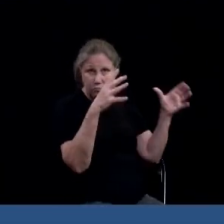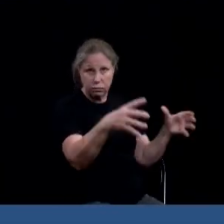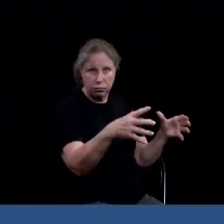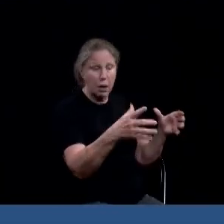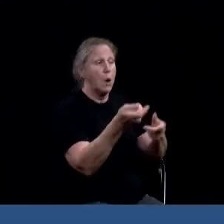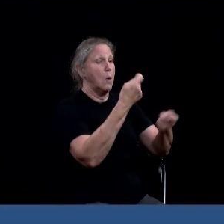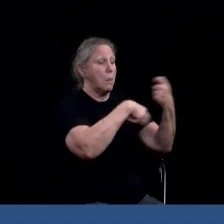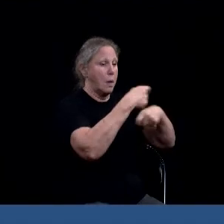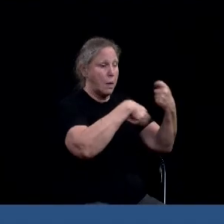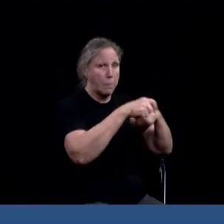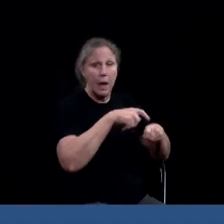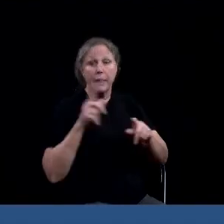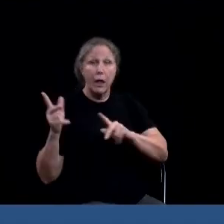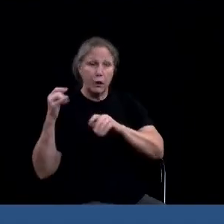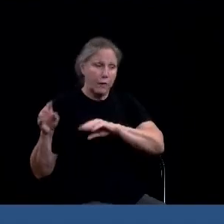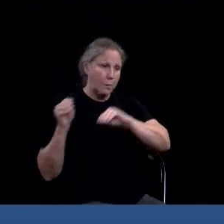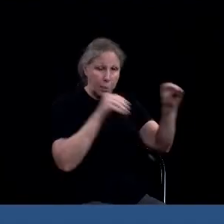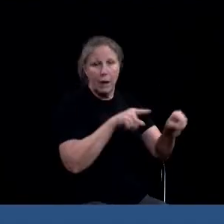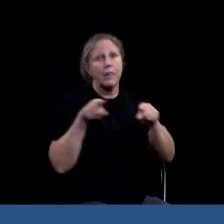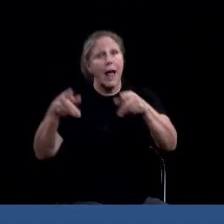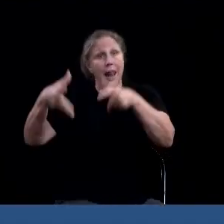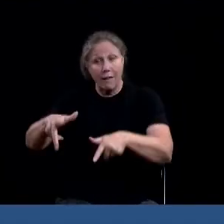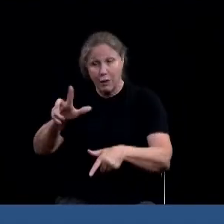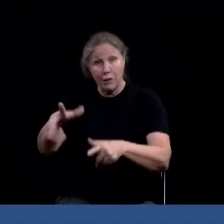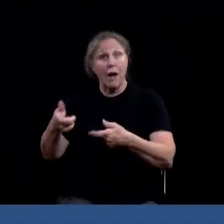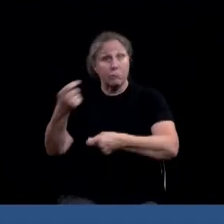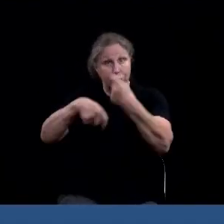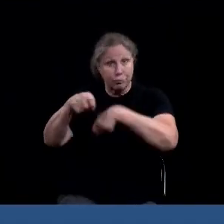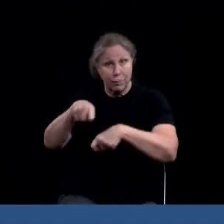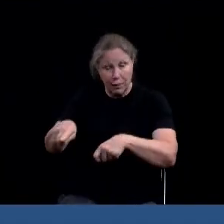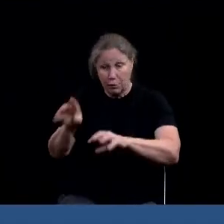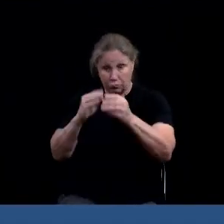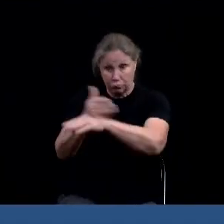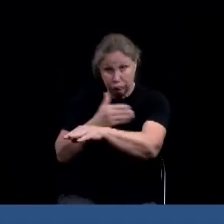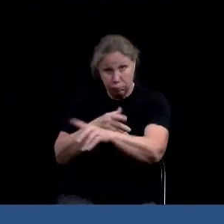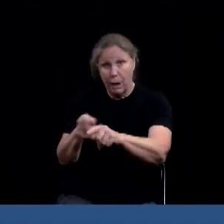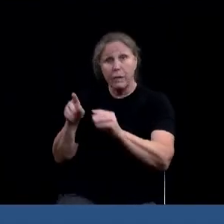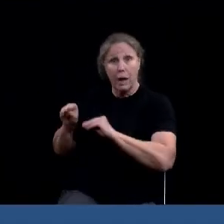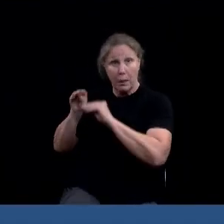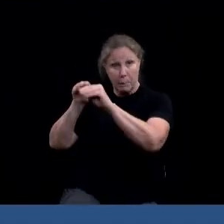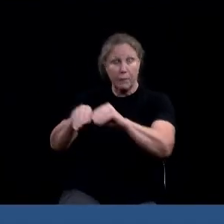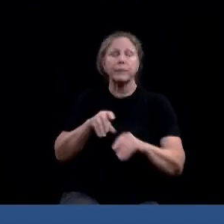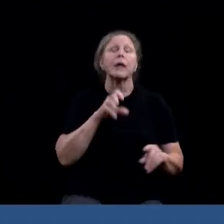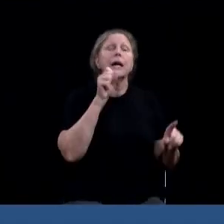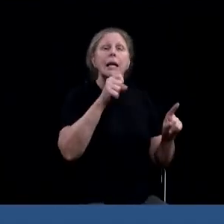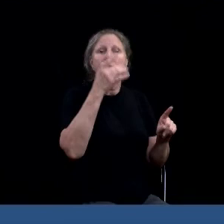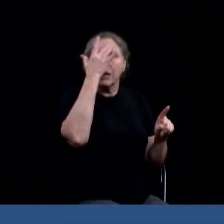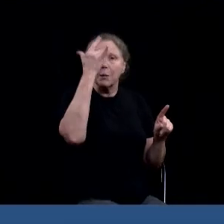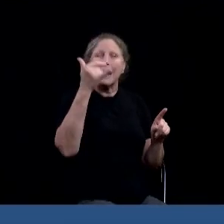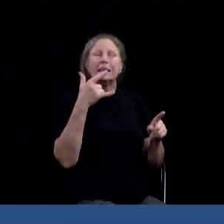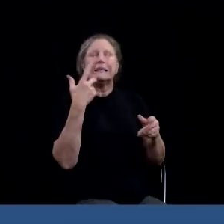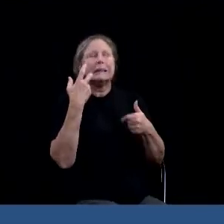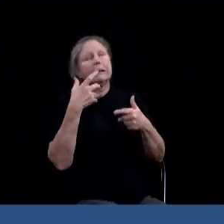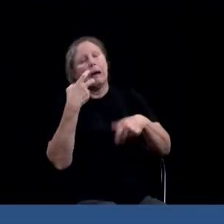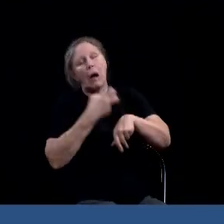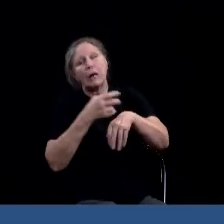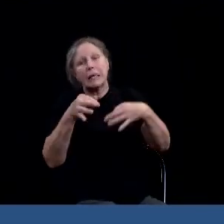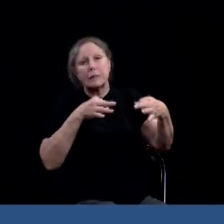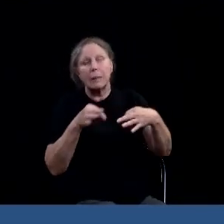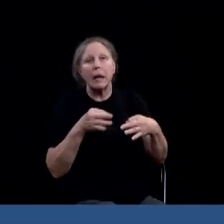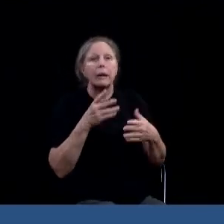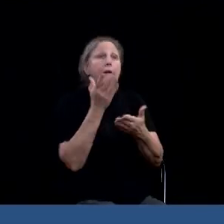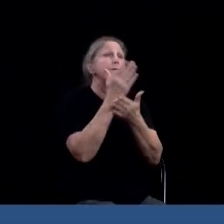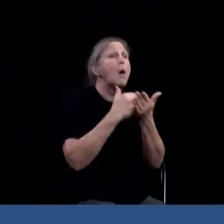35 and so on and so forth. Yeah, that's why it's hard to explain a phase number, like to give you a phase number, like maybe because you don't